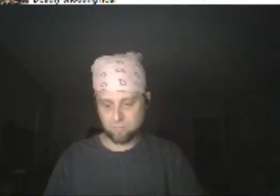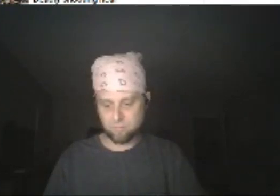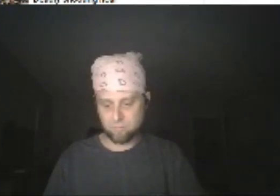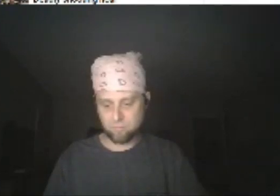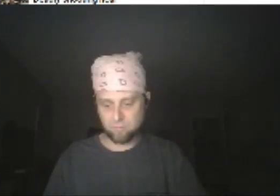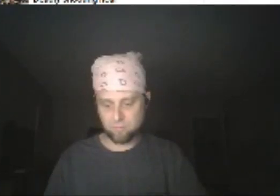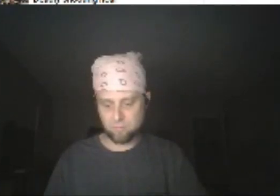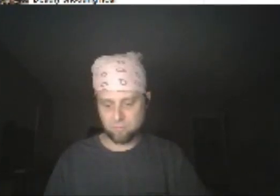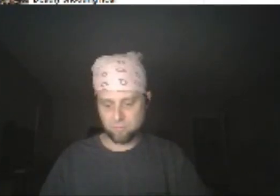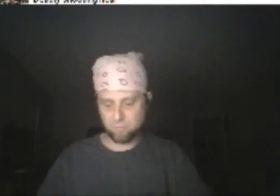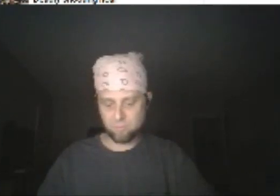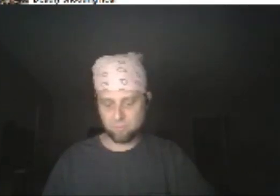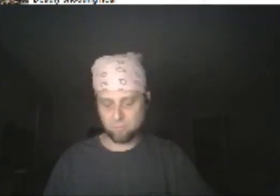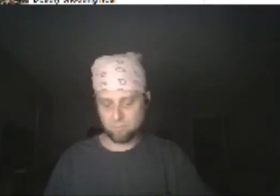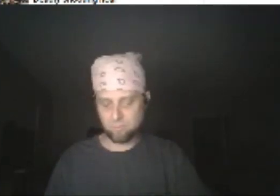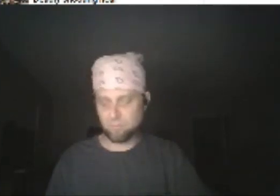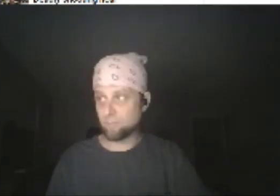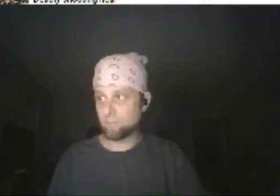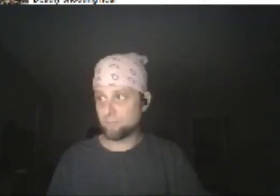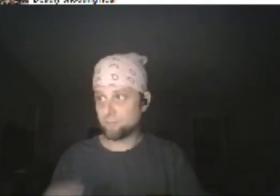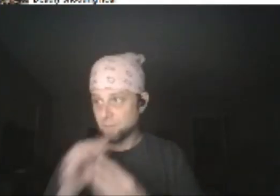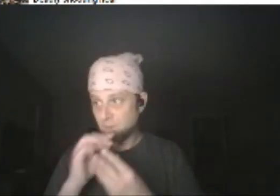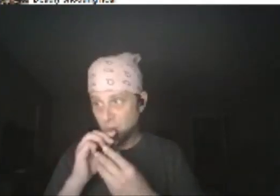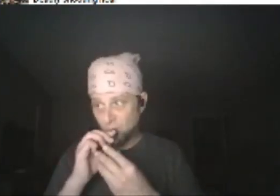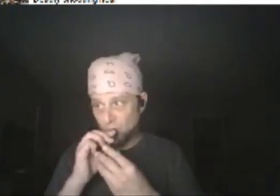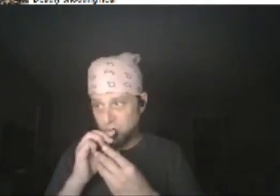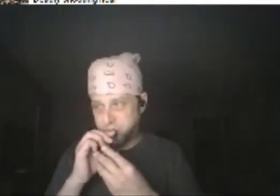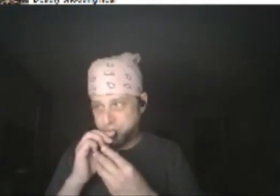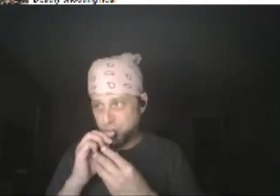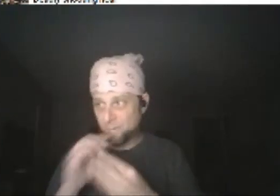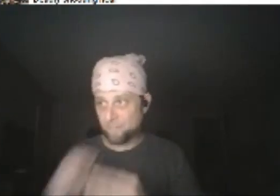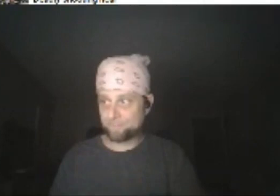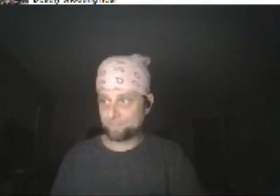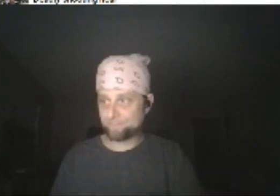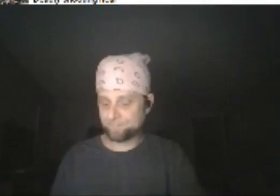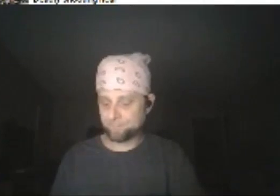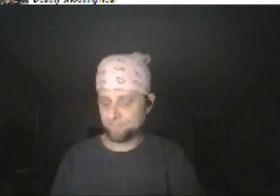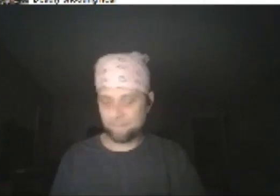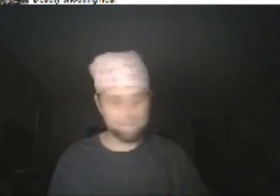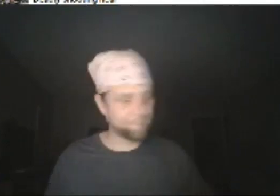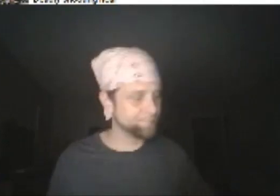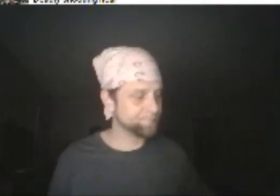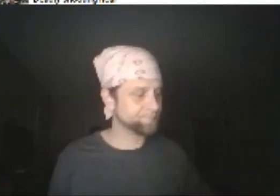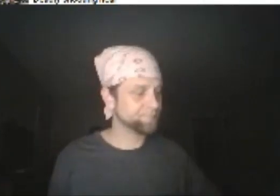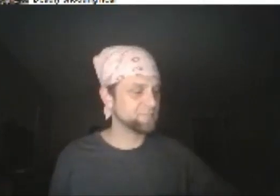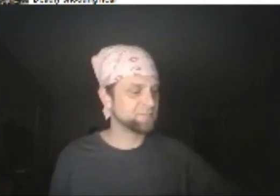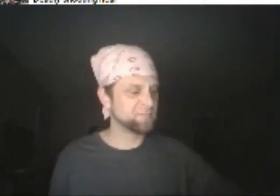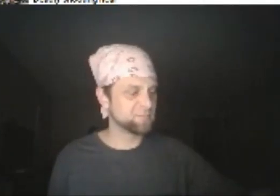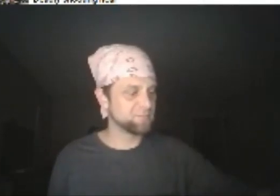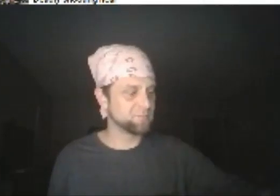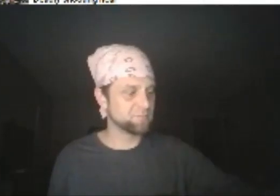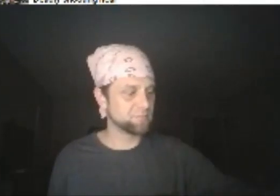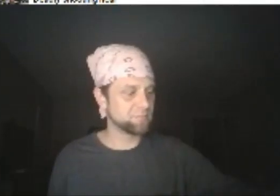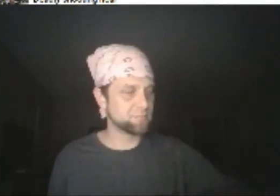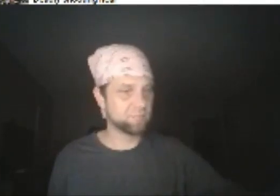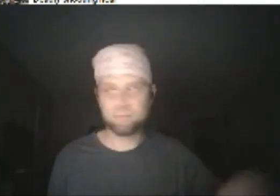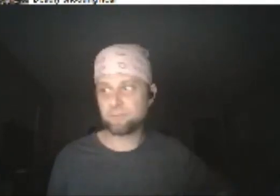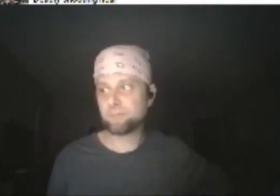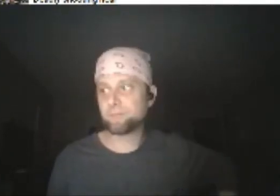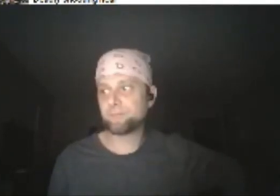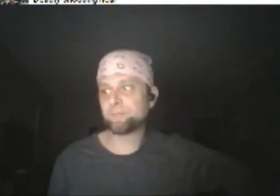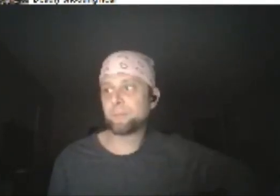of an imminent attack, even in the West Bank against settlers or in Israel proper, that they would share that information with the Israelis. I suspect we will come back